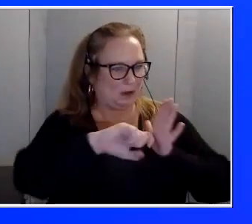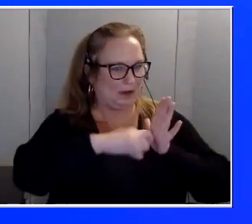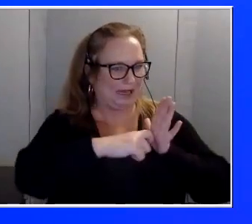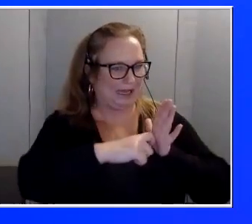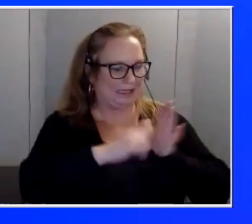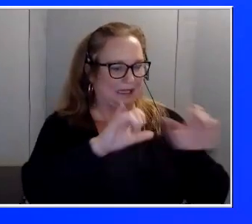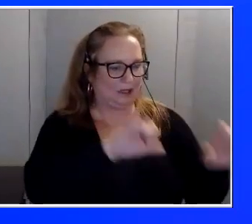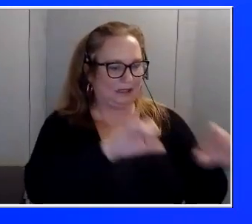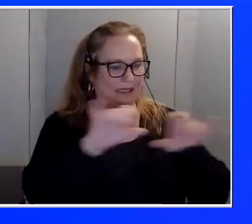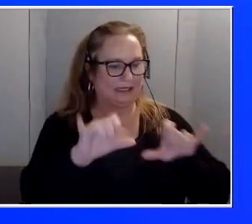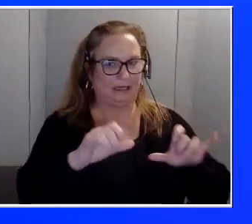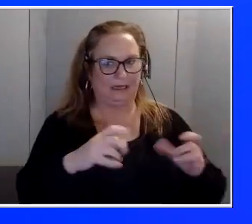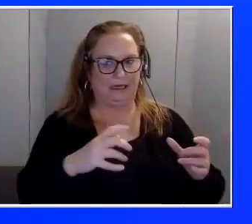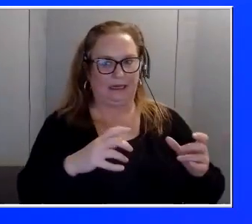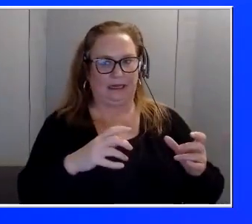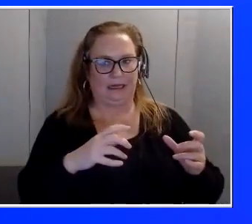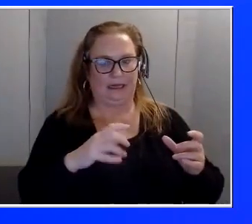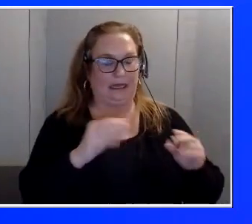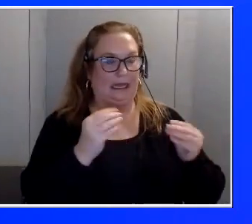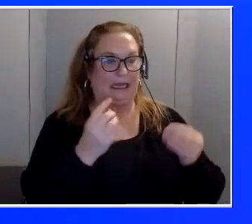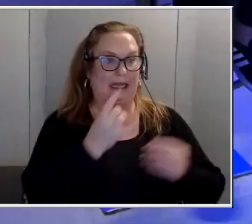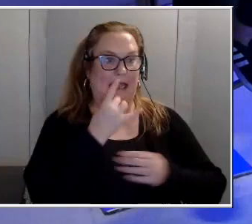If I feel like it does light up,